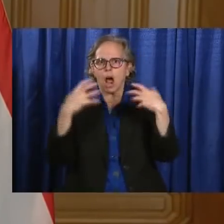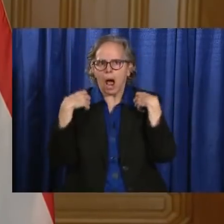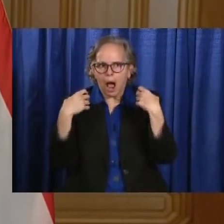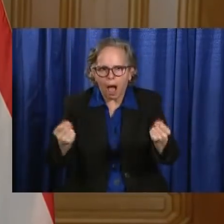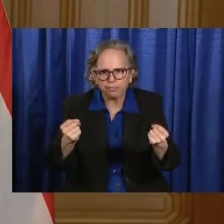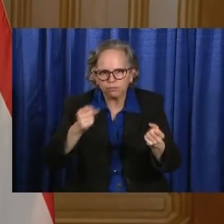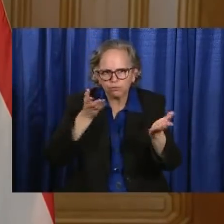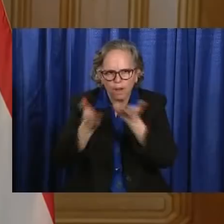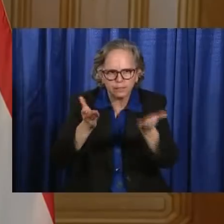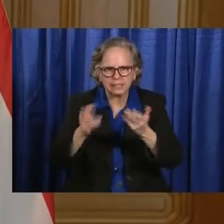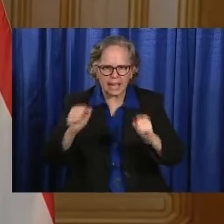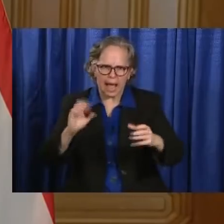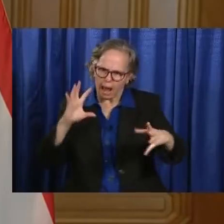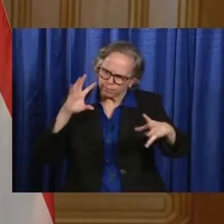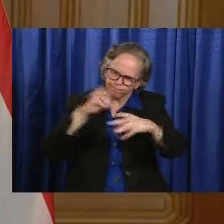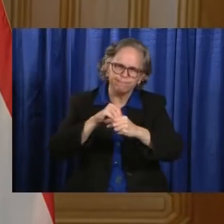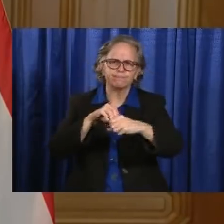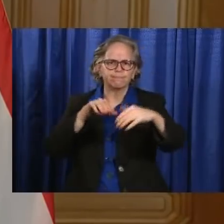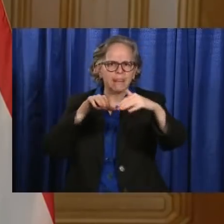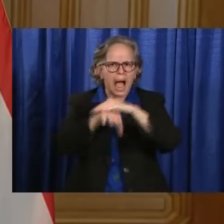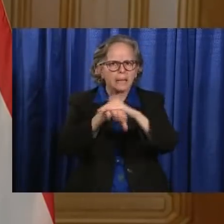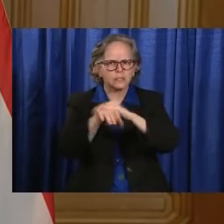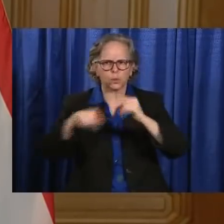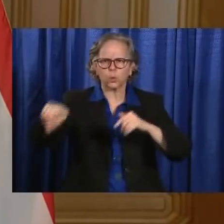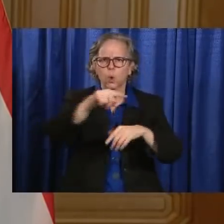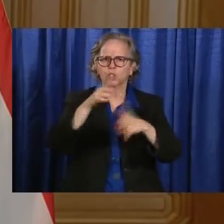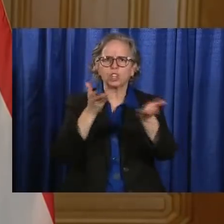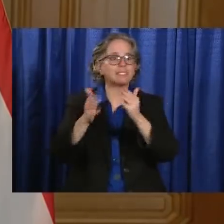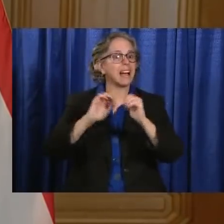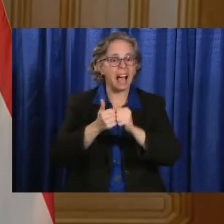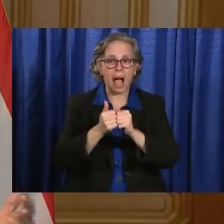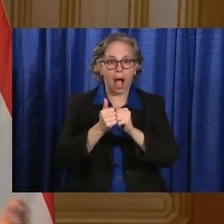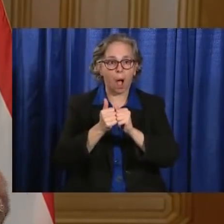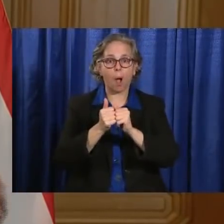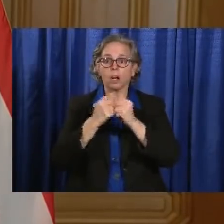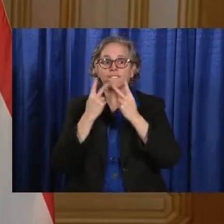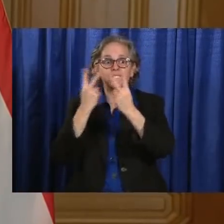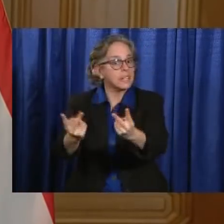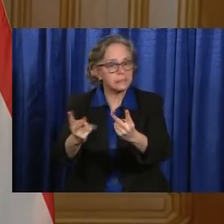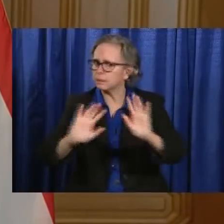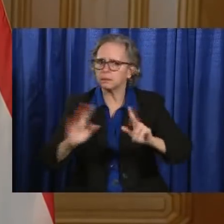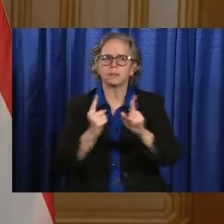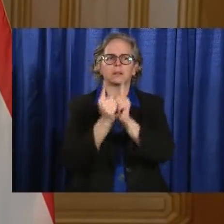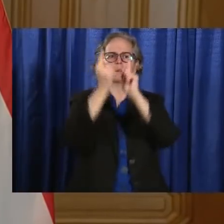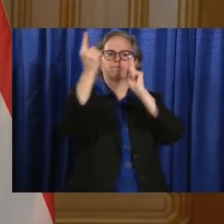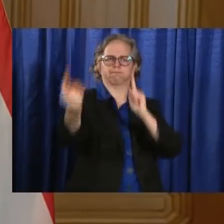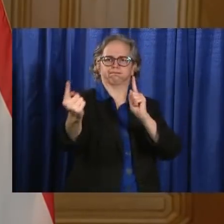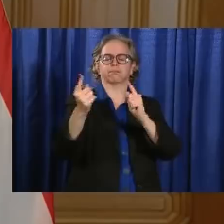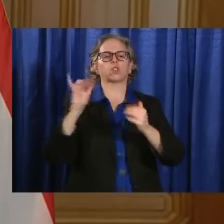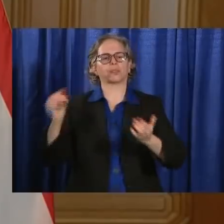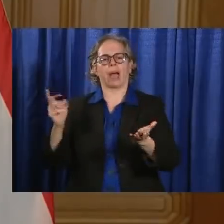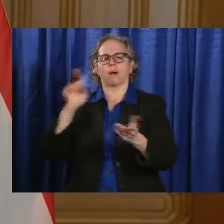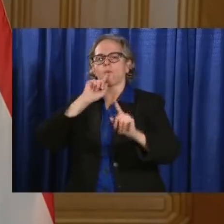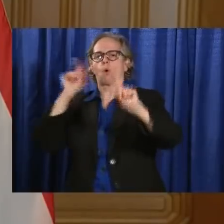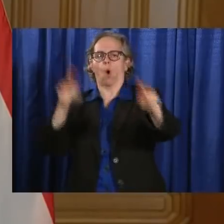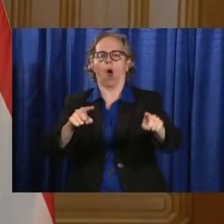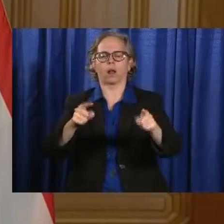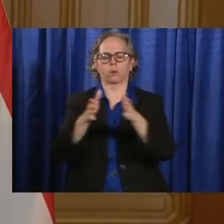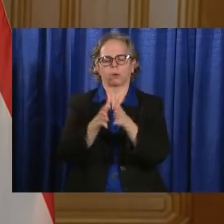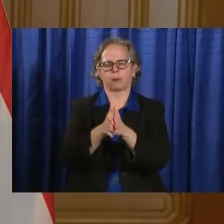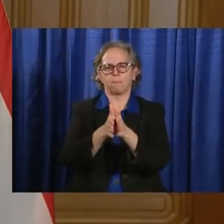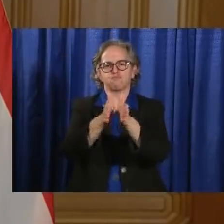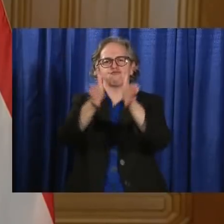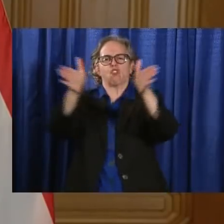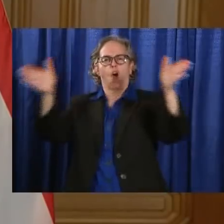as well. So this executive order has to do with broadening that ability. Today, I signed